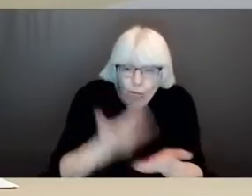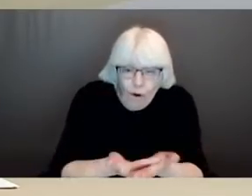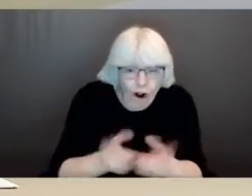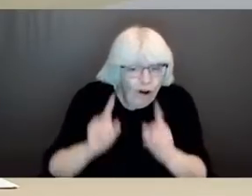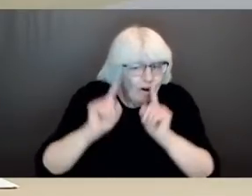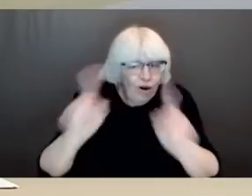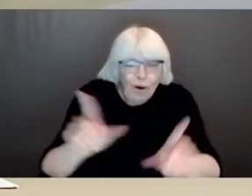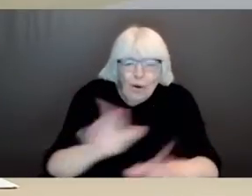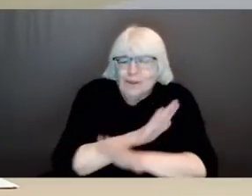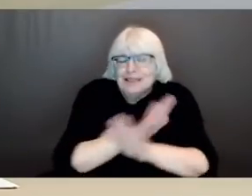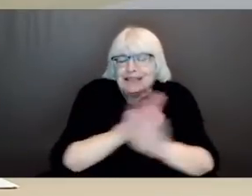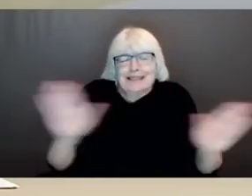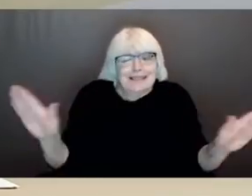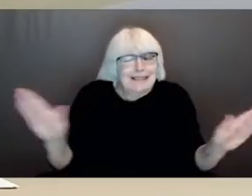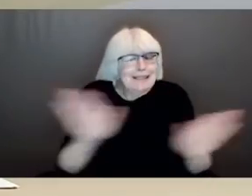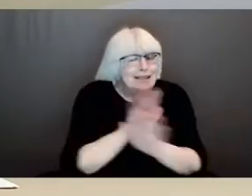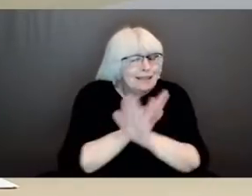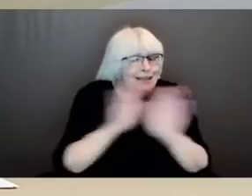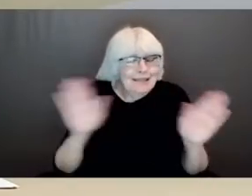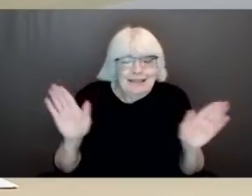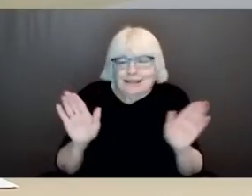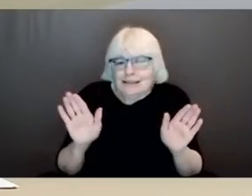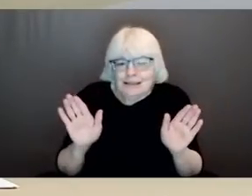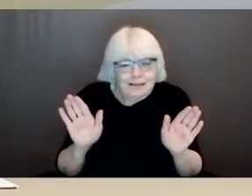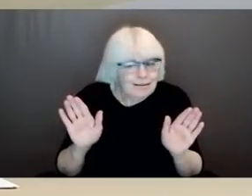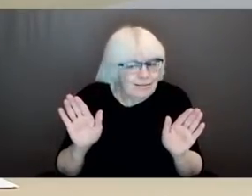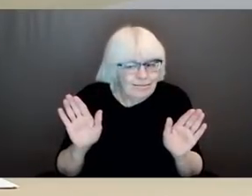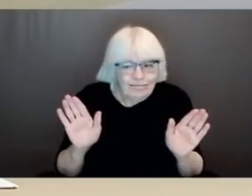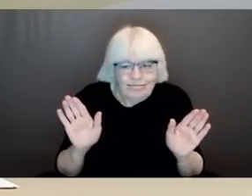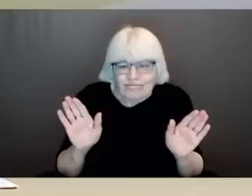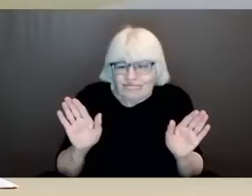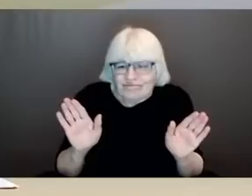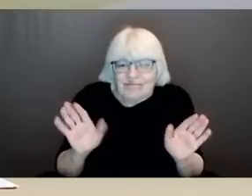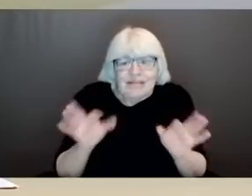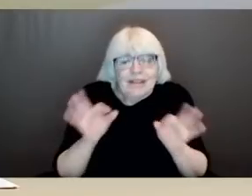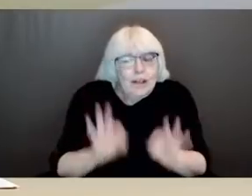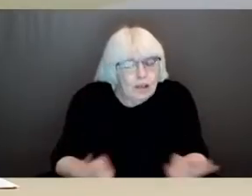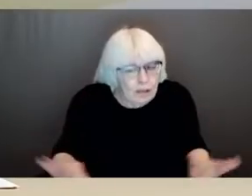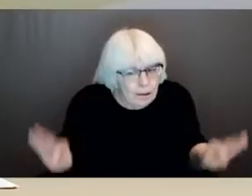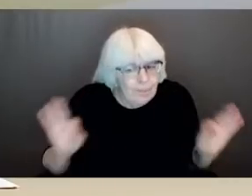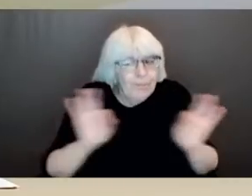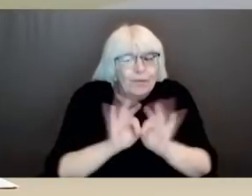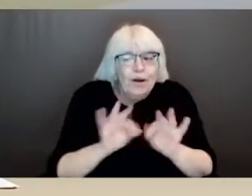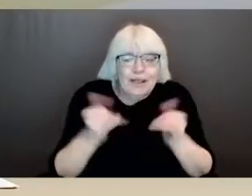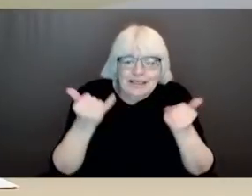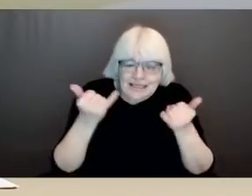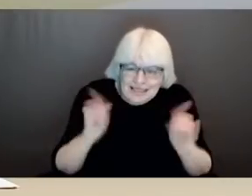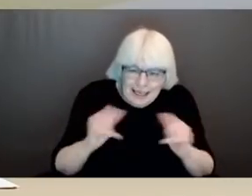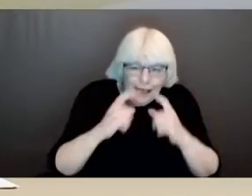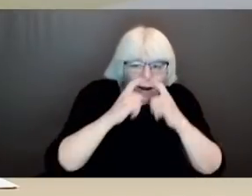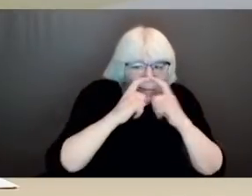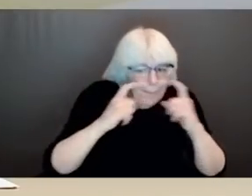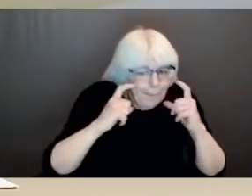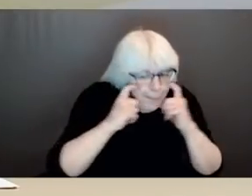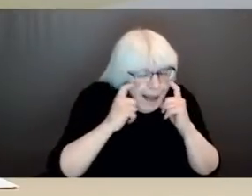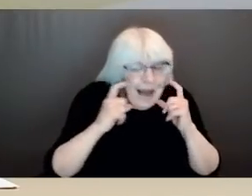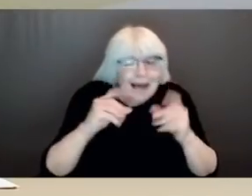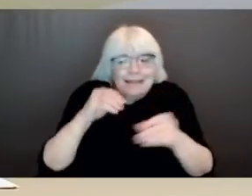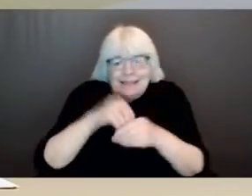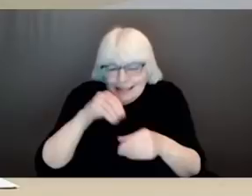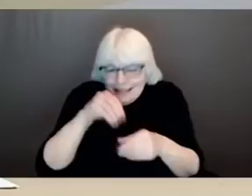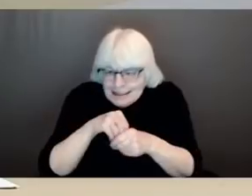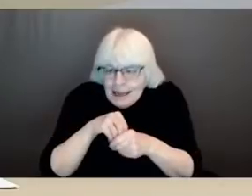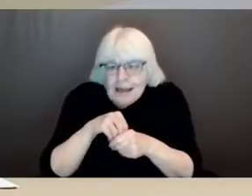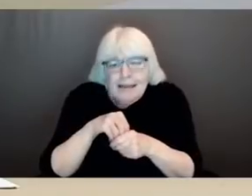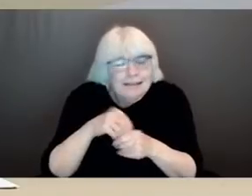And I think that's important. We still have masking in indoor public places, and that's one other measure